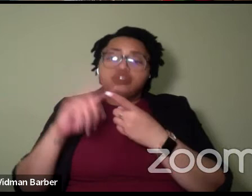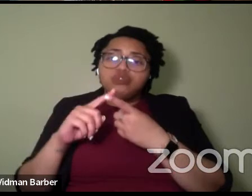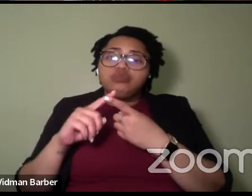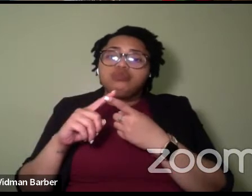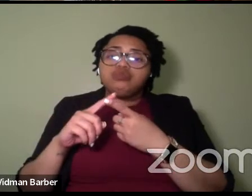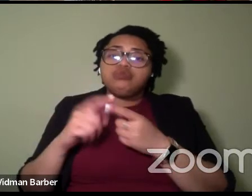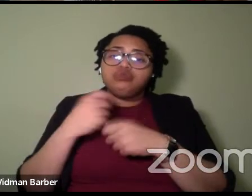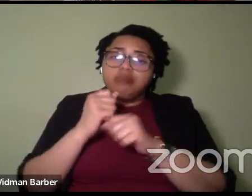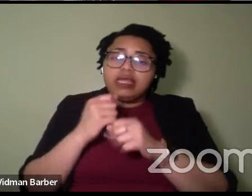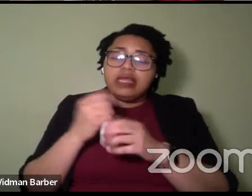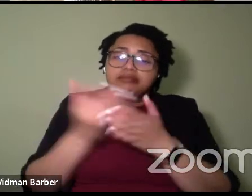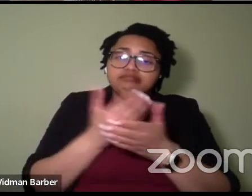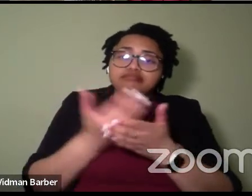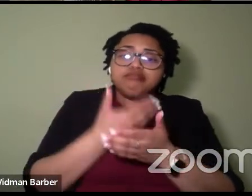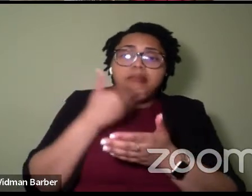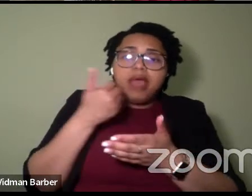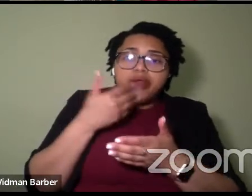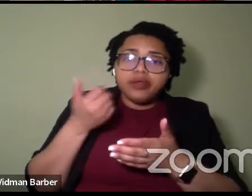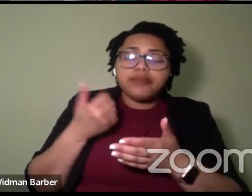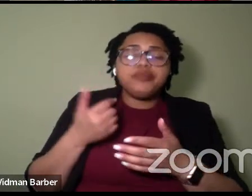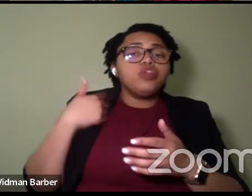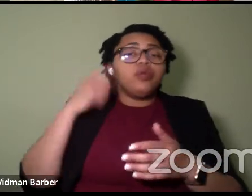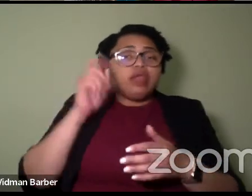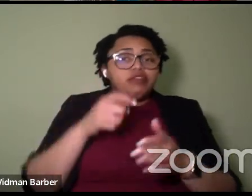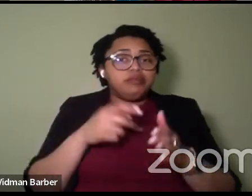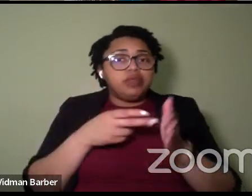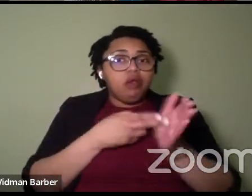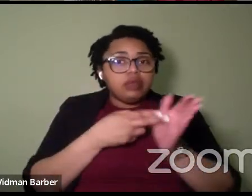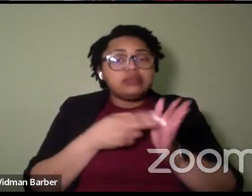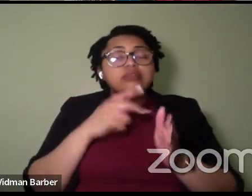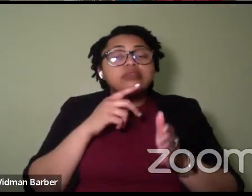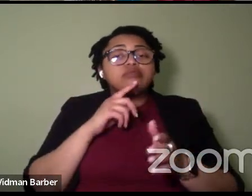to be willing to tell the truth to get to where we really need to be.